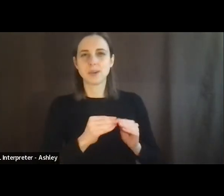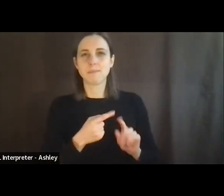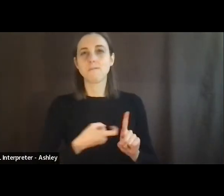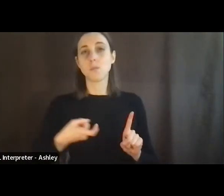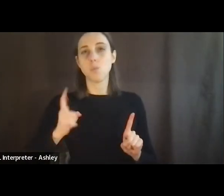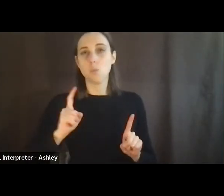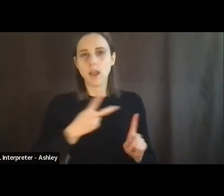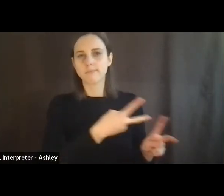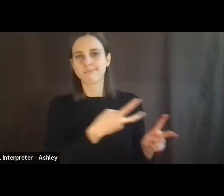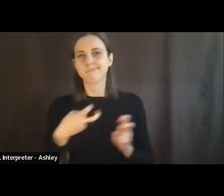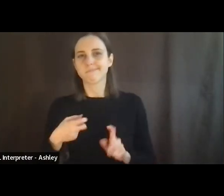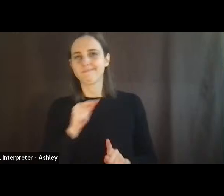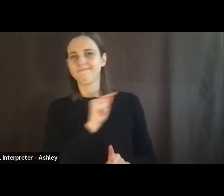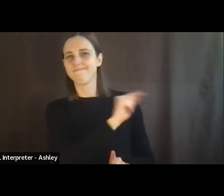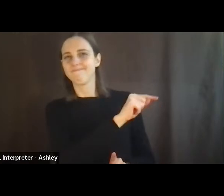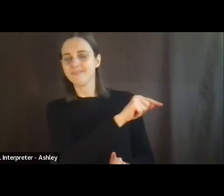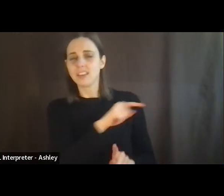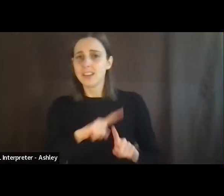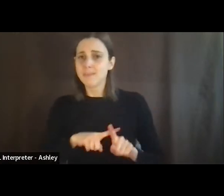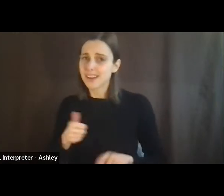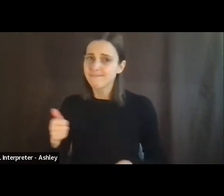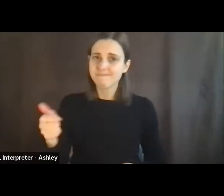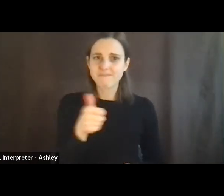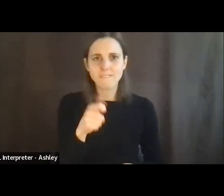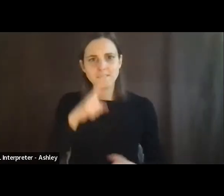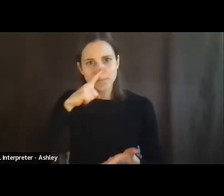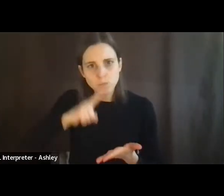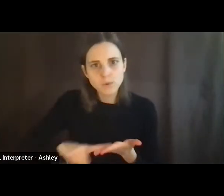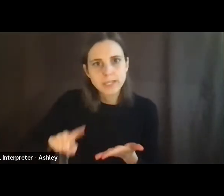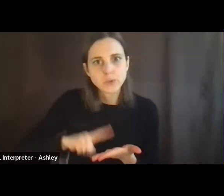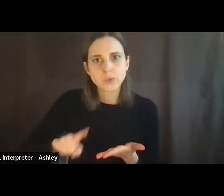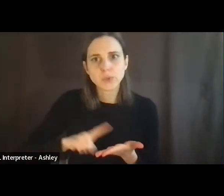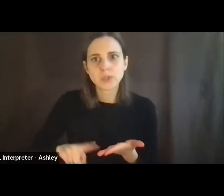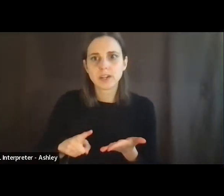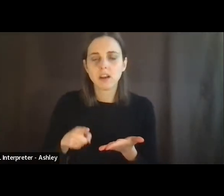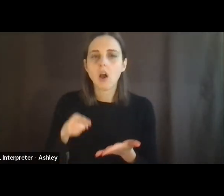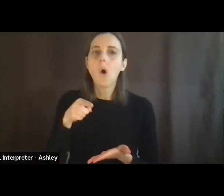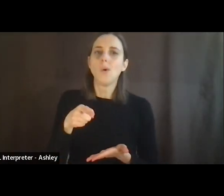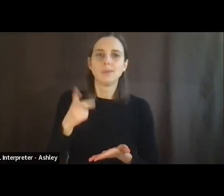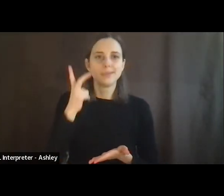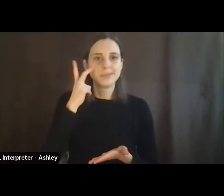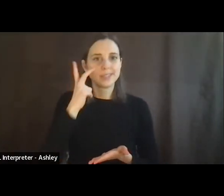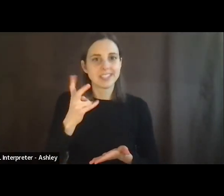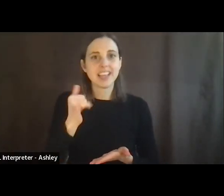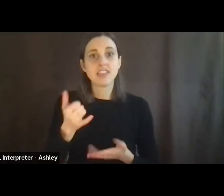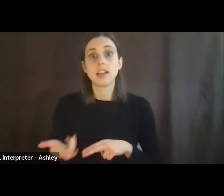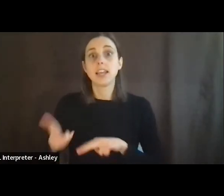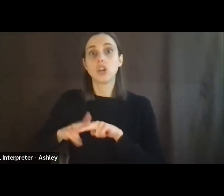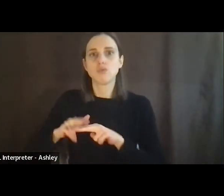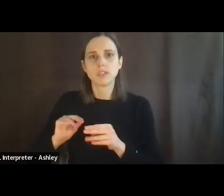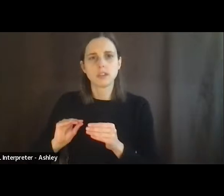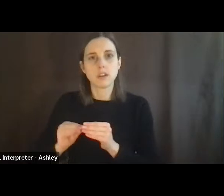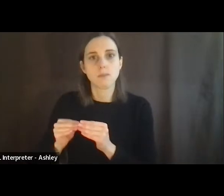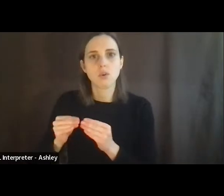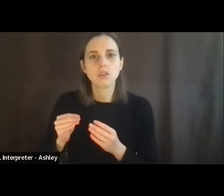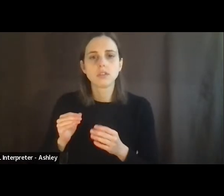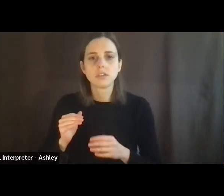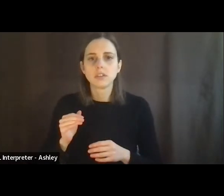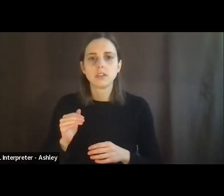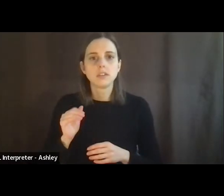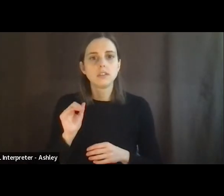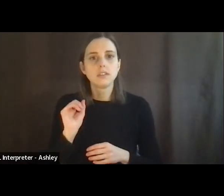if you do the deeper dive, you'll see that the increase, if you were to go by your number, you would say that the increase